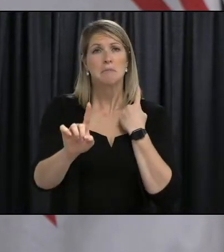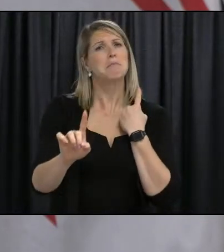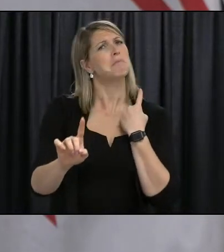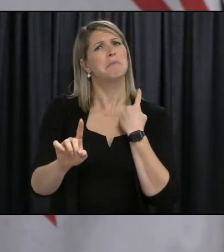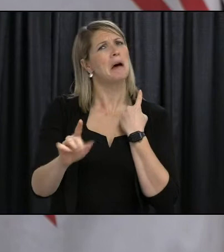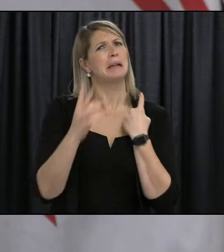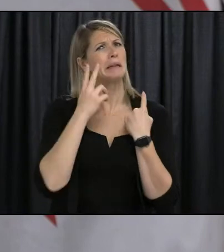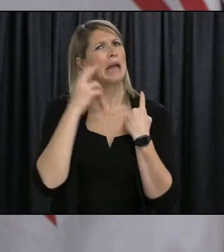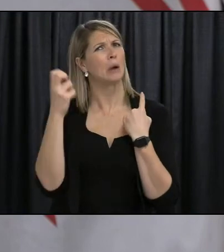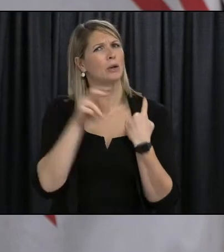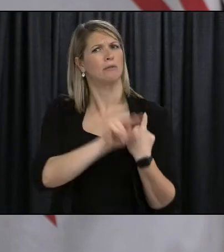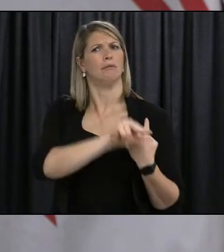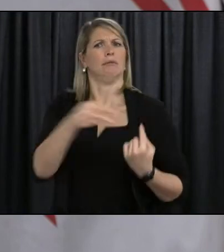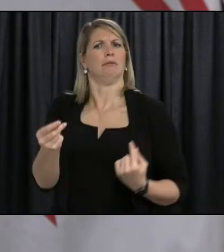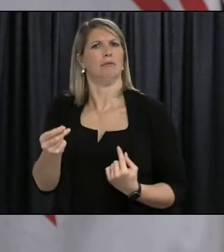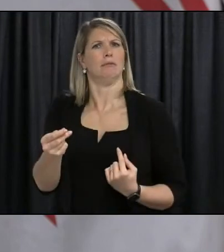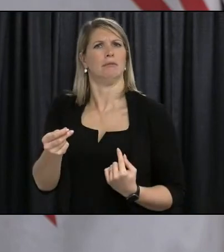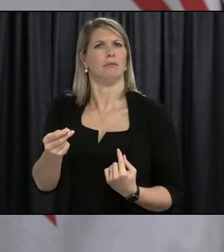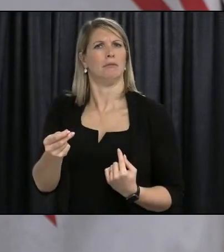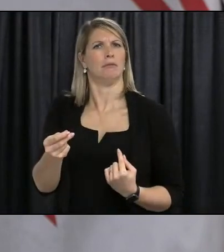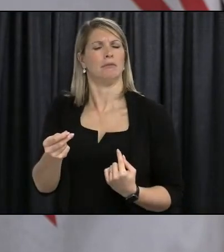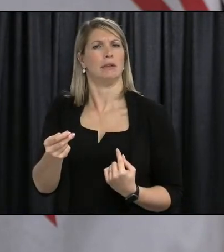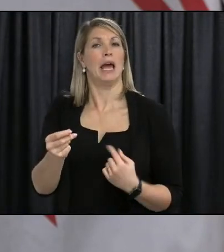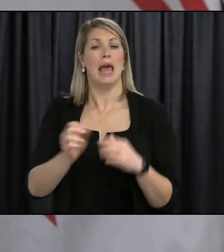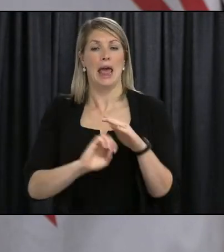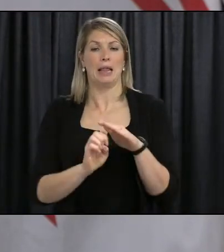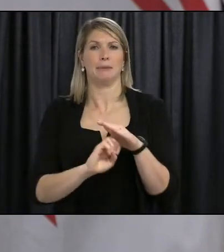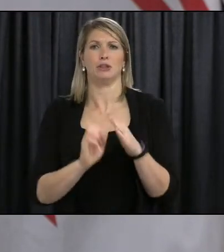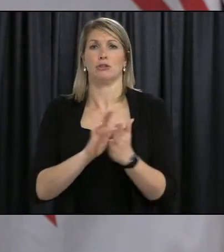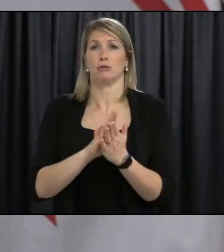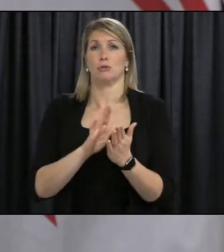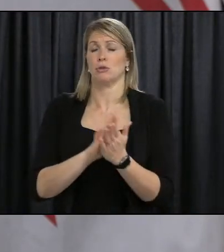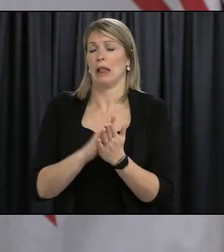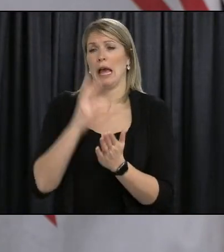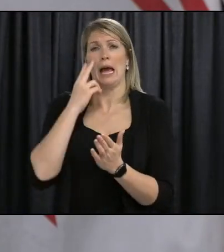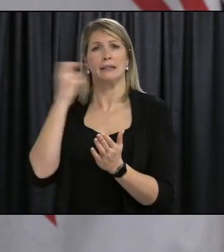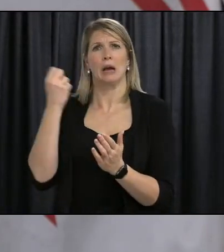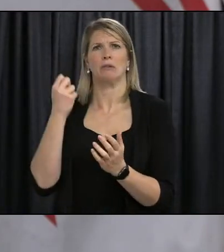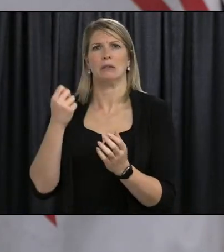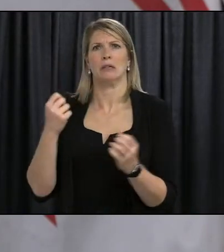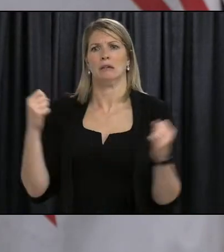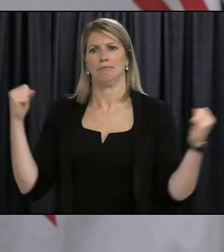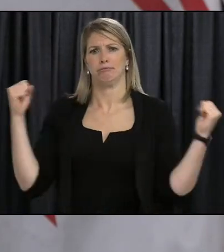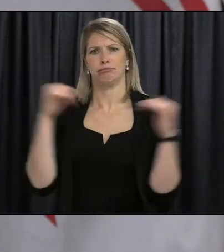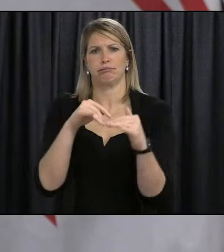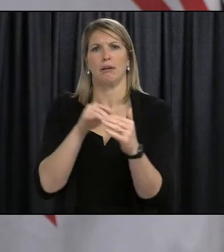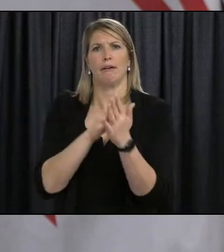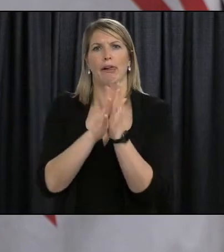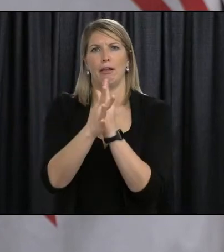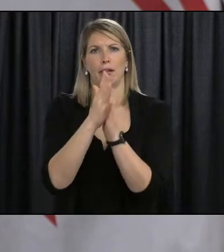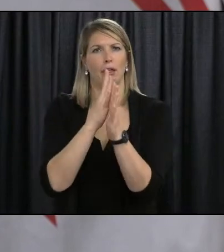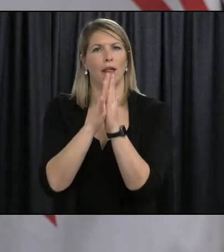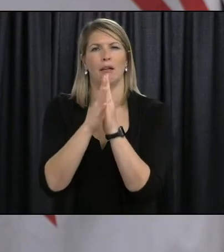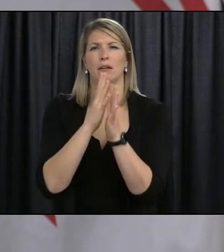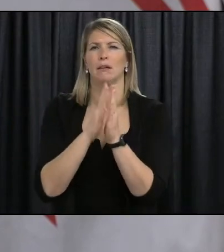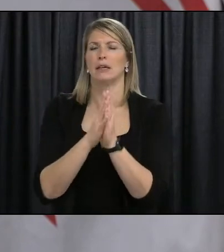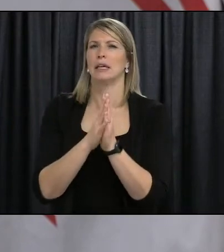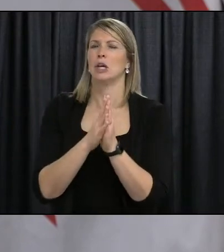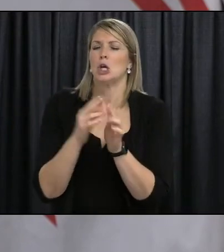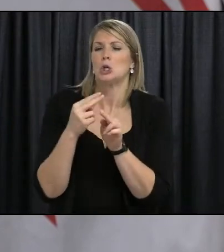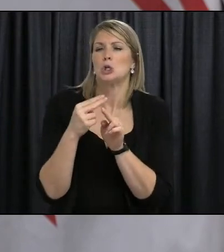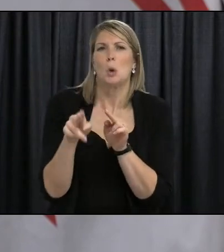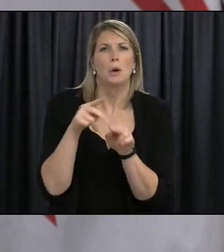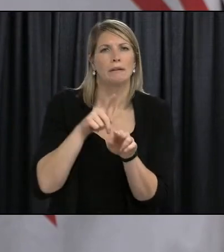time in elementary school. But those are very low risk. They're very short periods